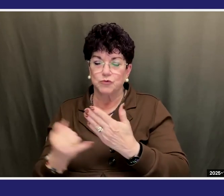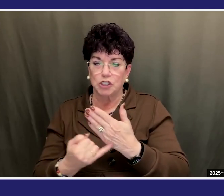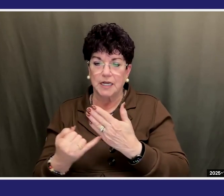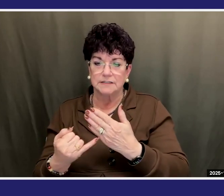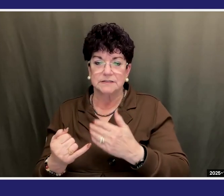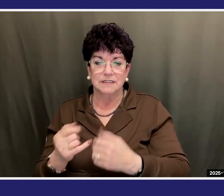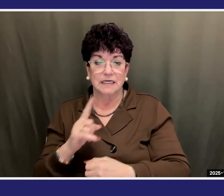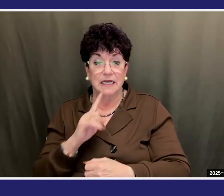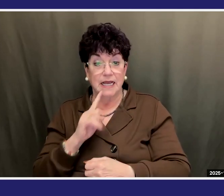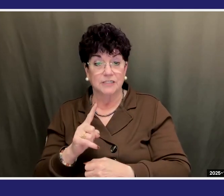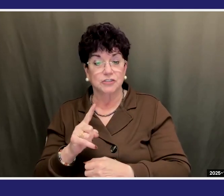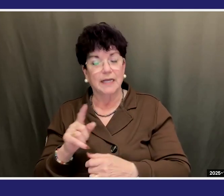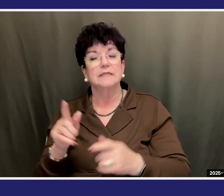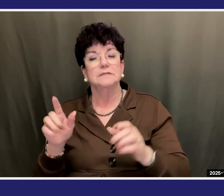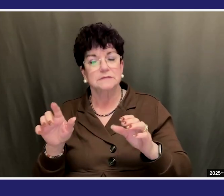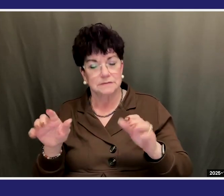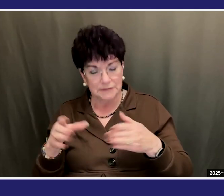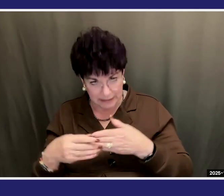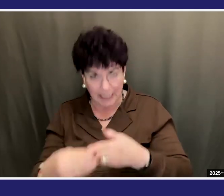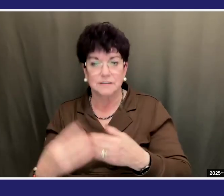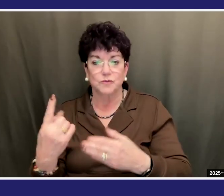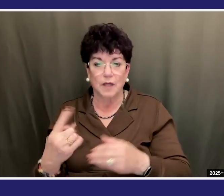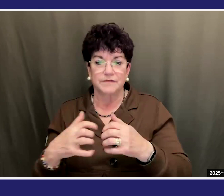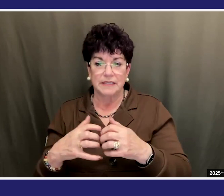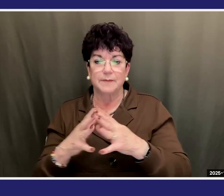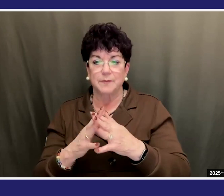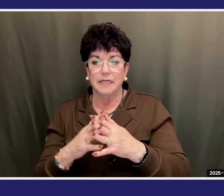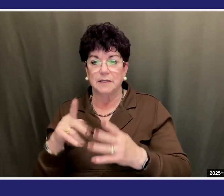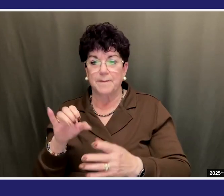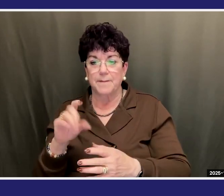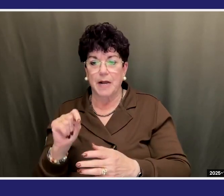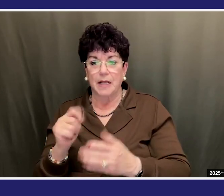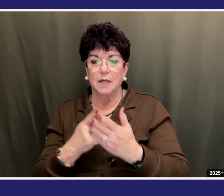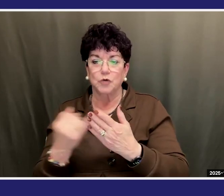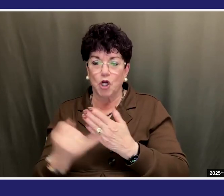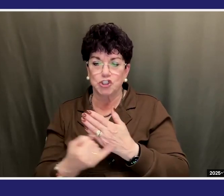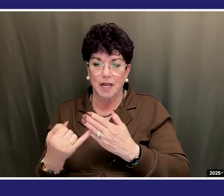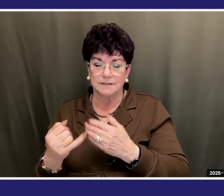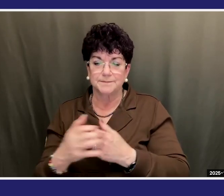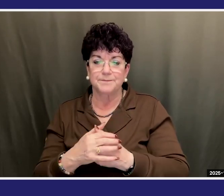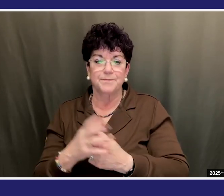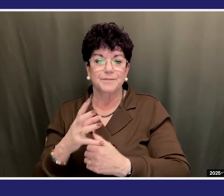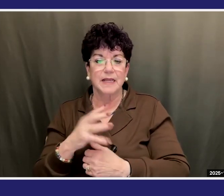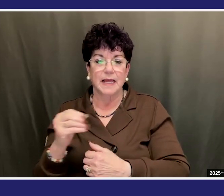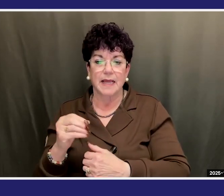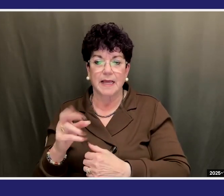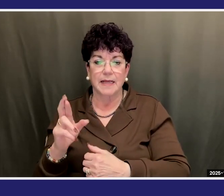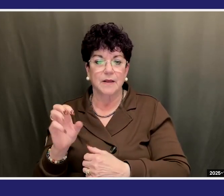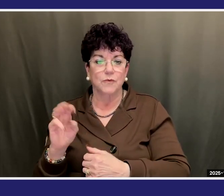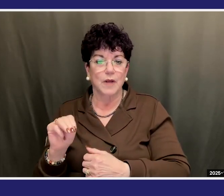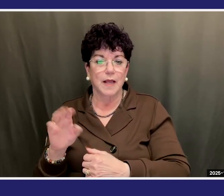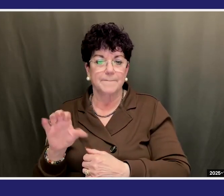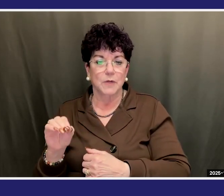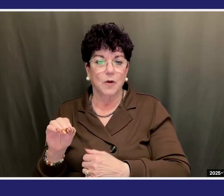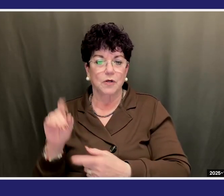which actually conducted one of the implementation pilot projects, and REMCO, the Reducing Mental